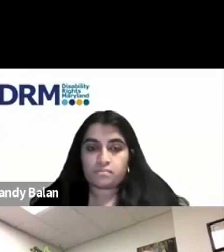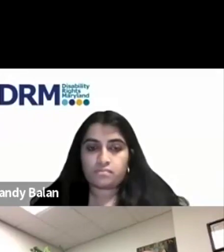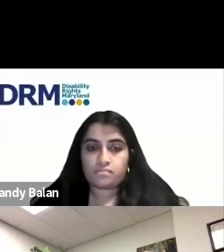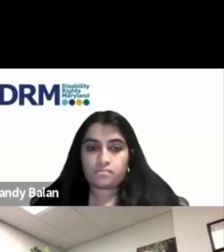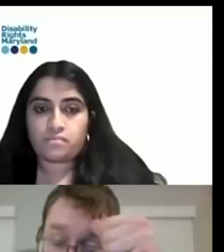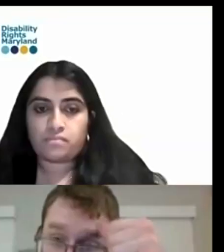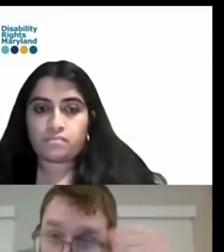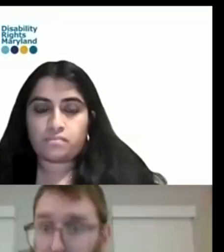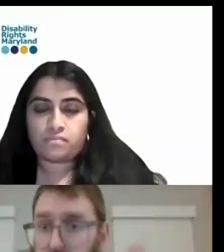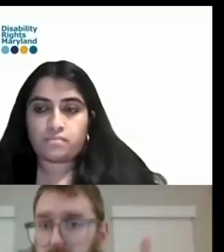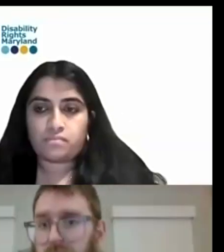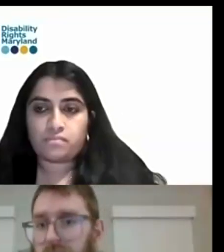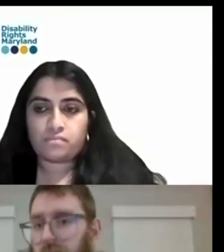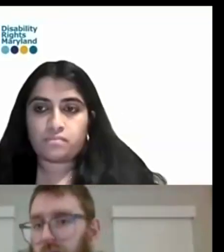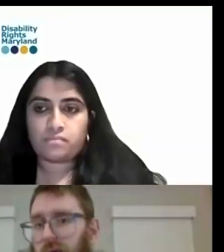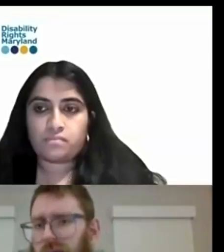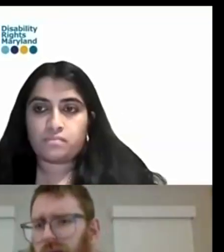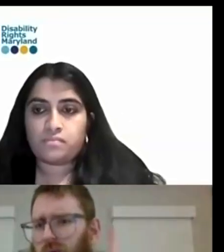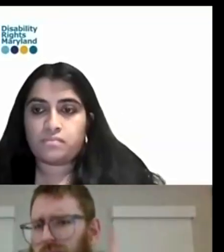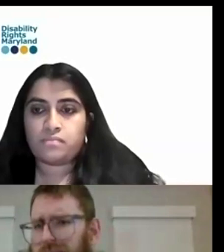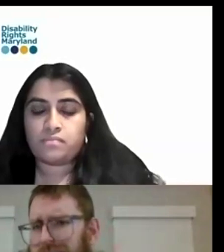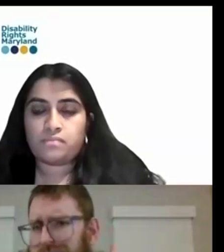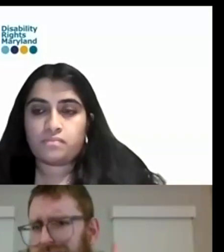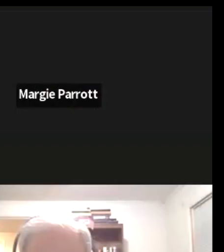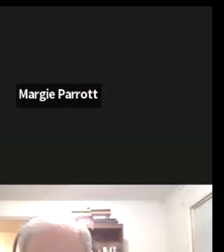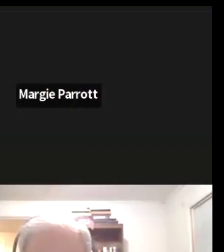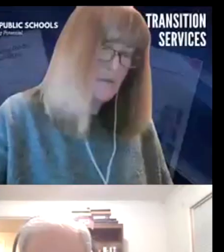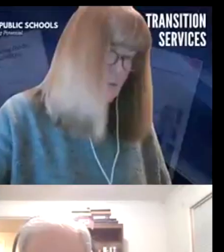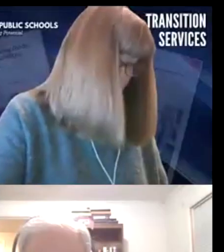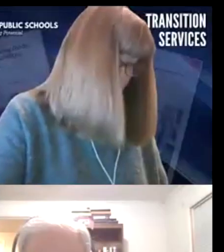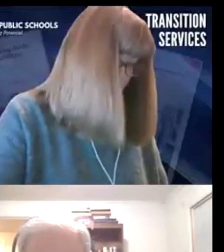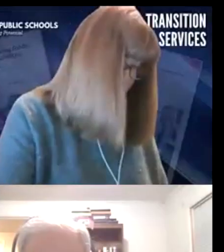All right, hold on one second.